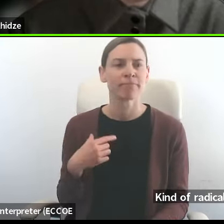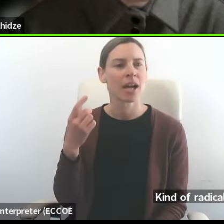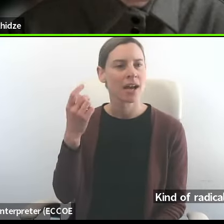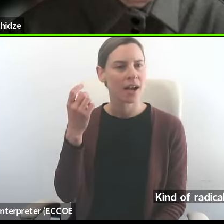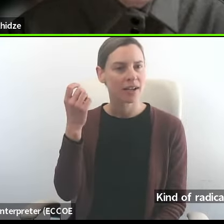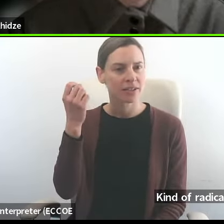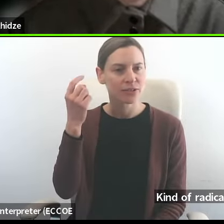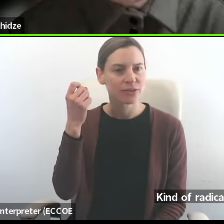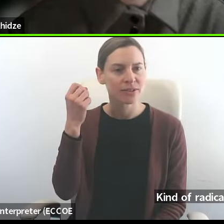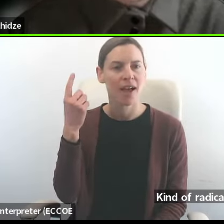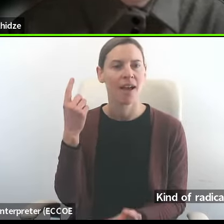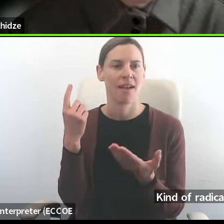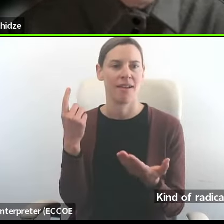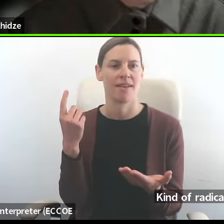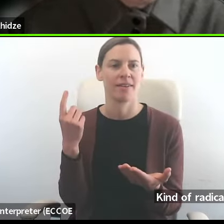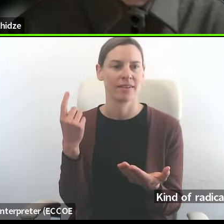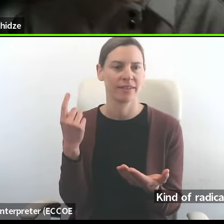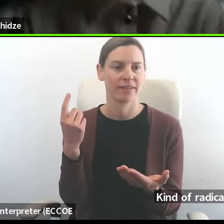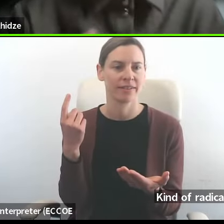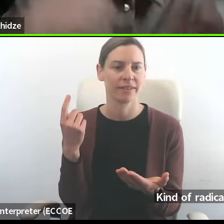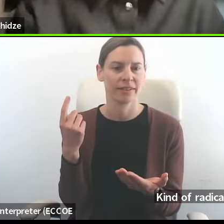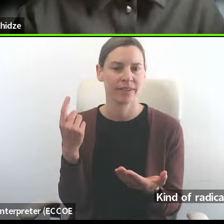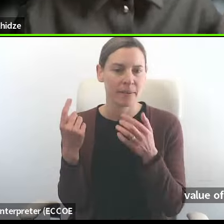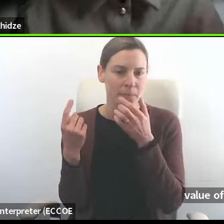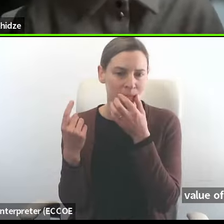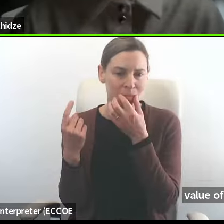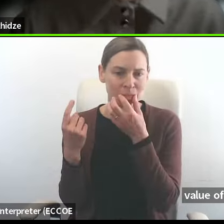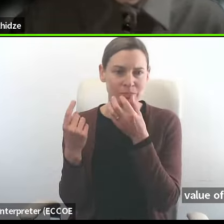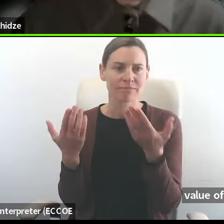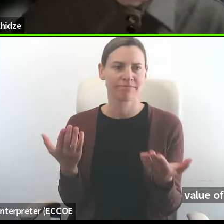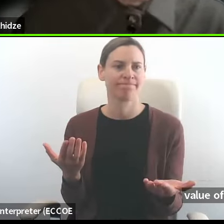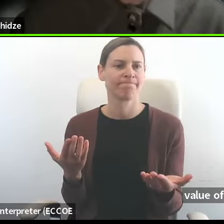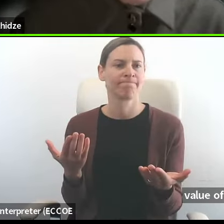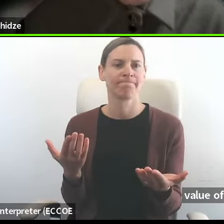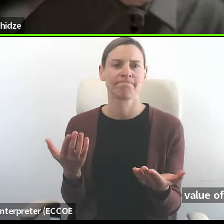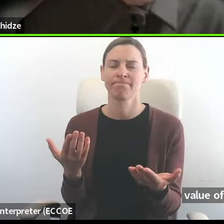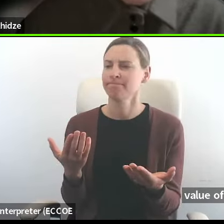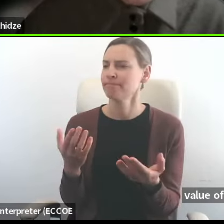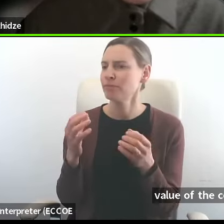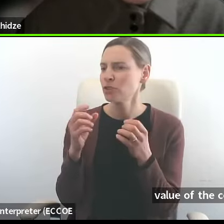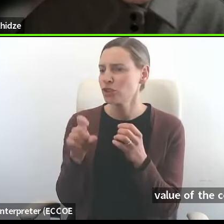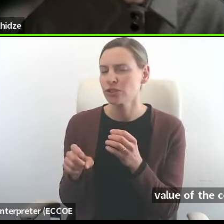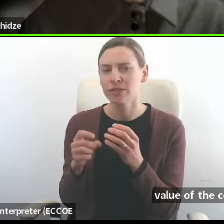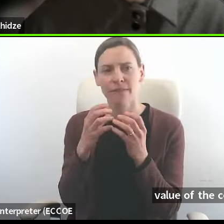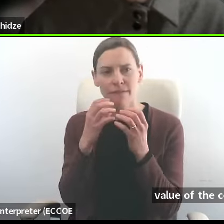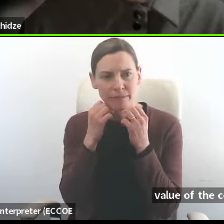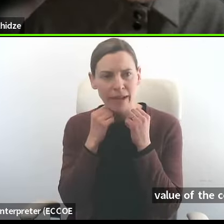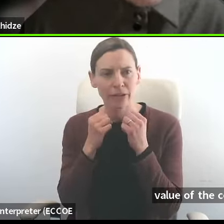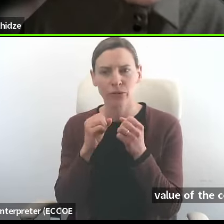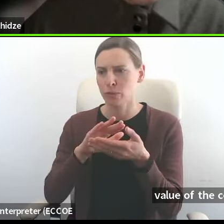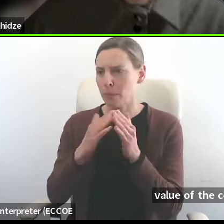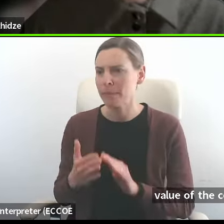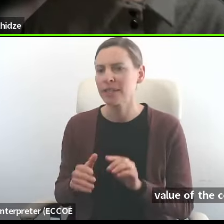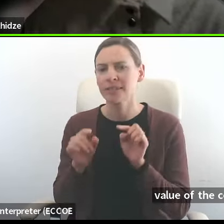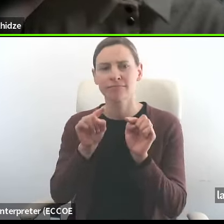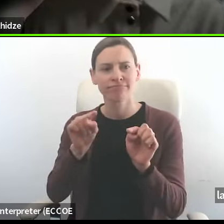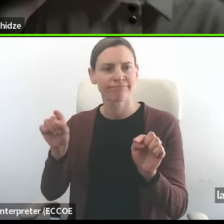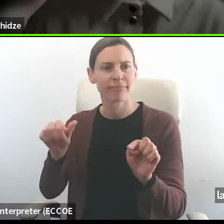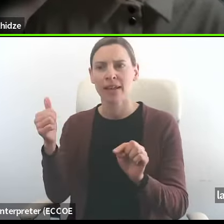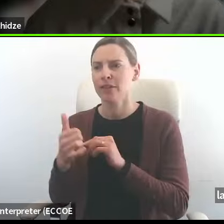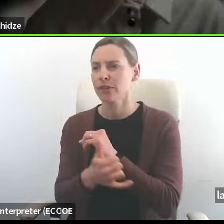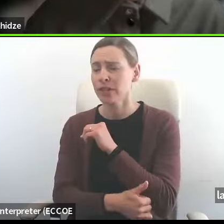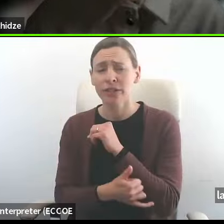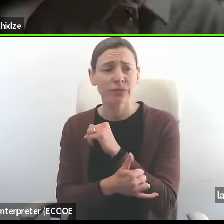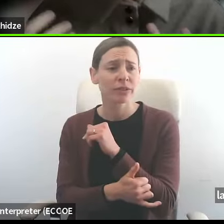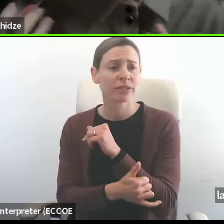where the peace is validated. All languages has to have the rights to